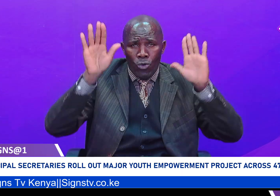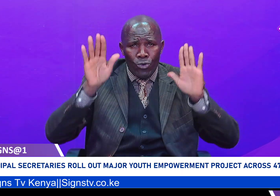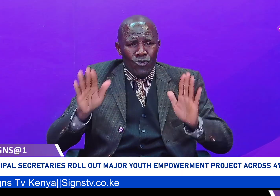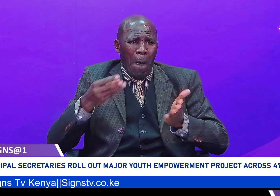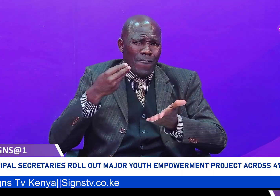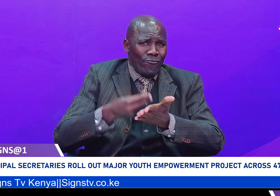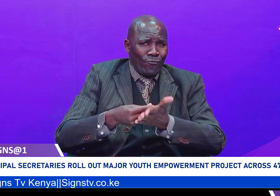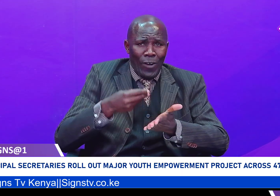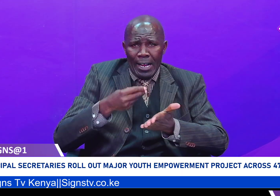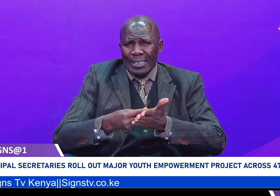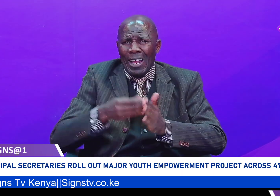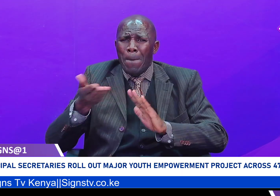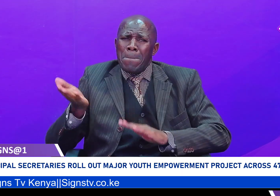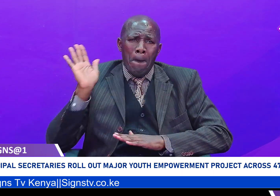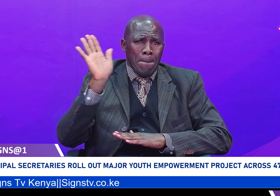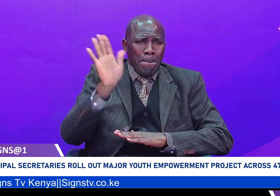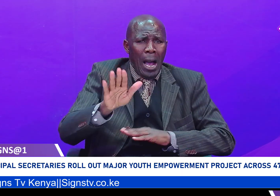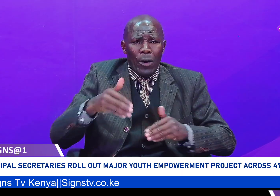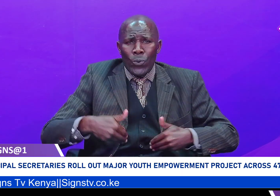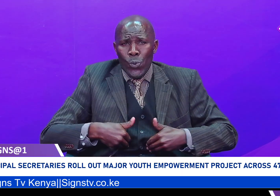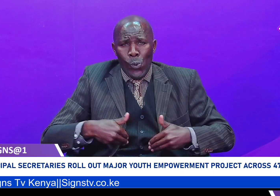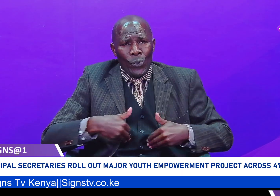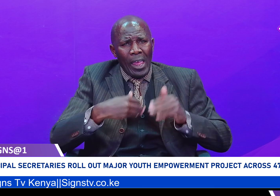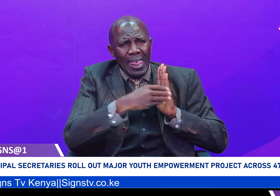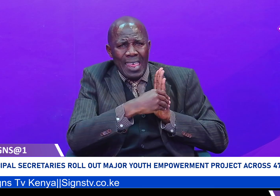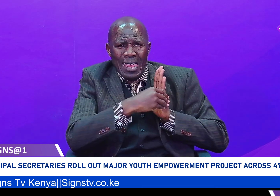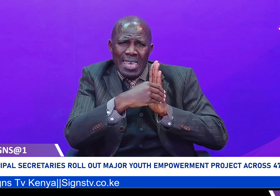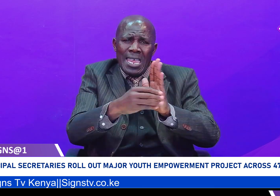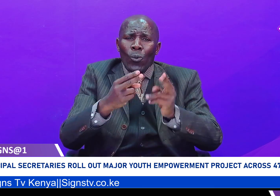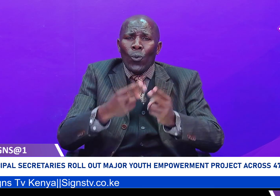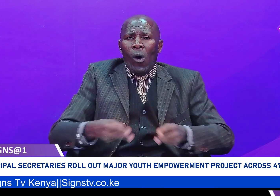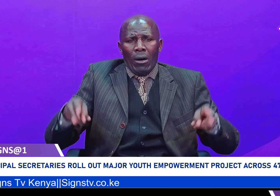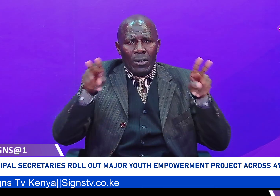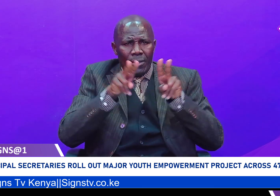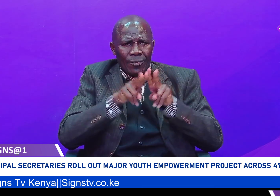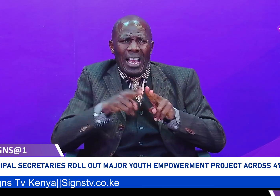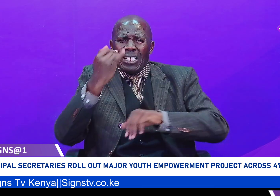provide significant financial backing for youth-led ventures.